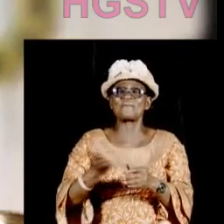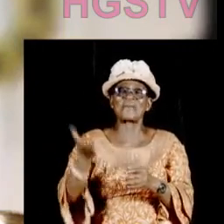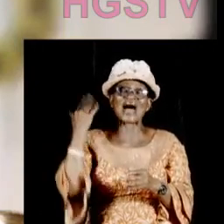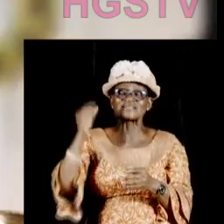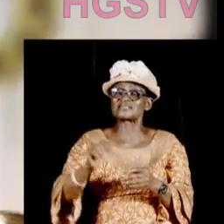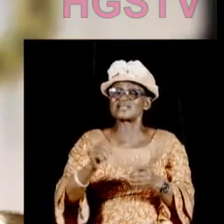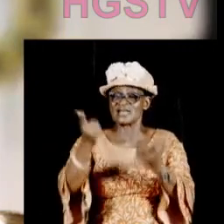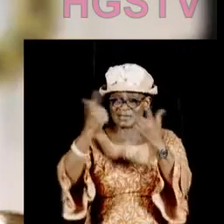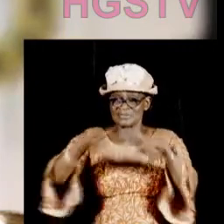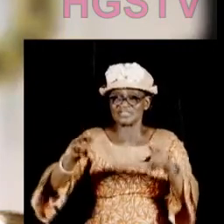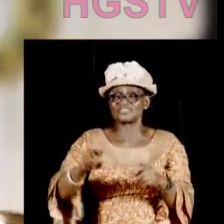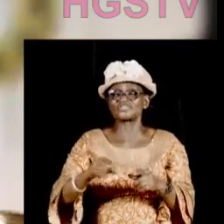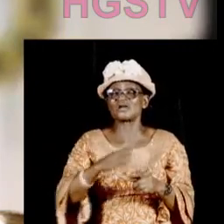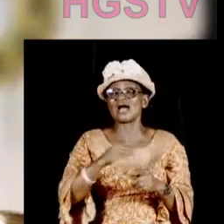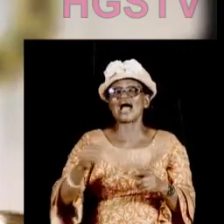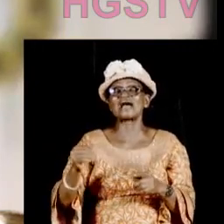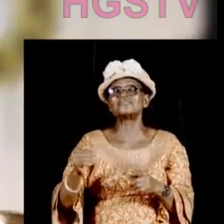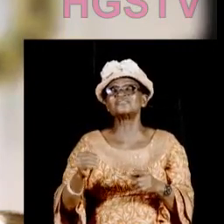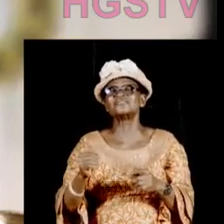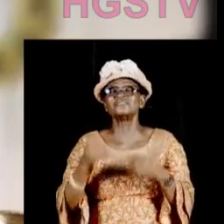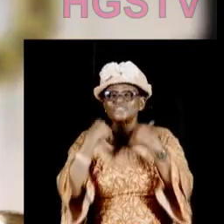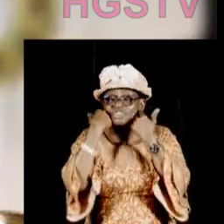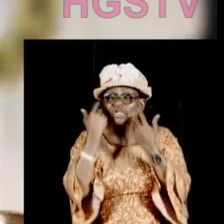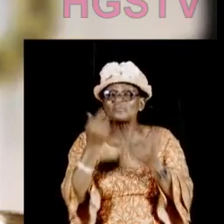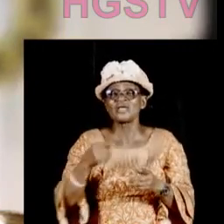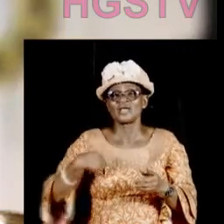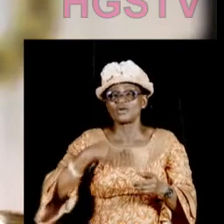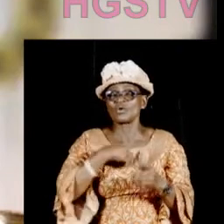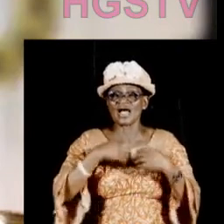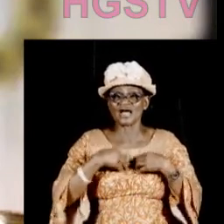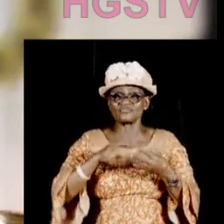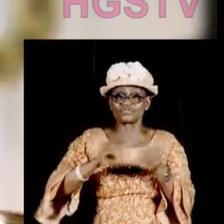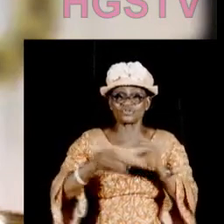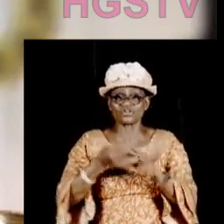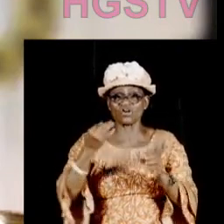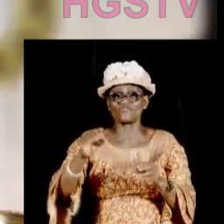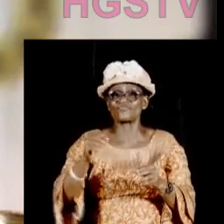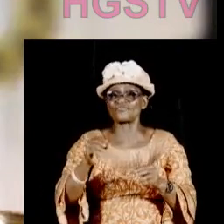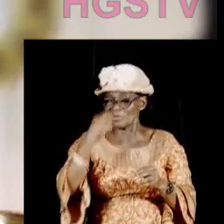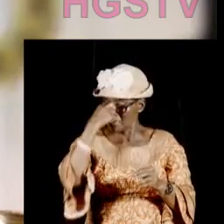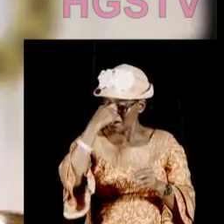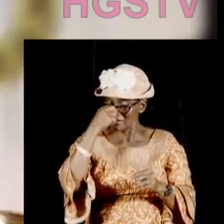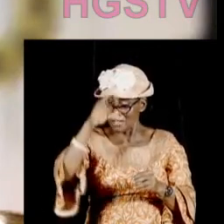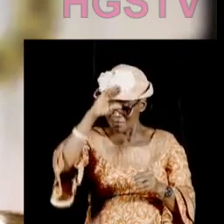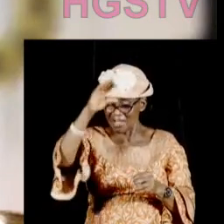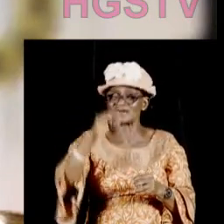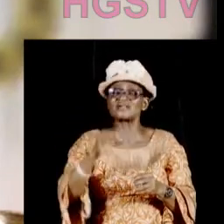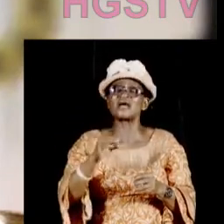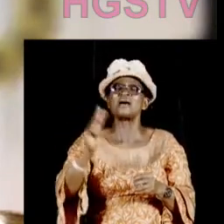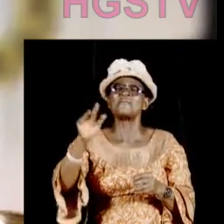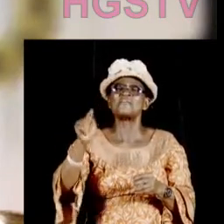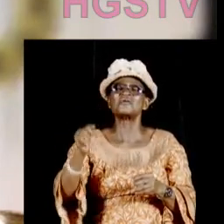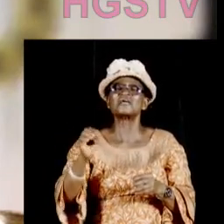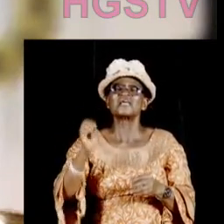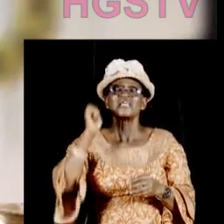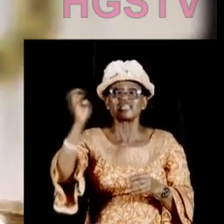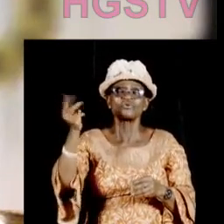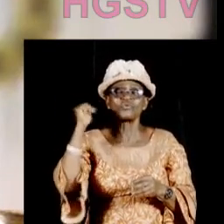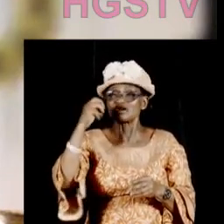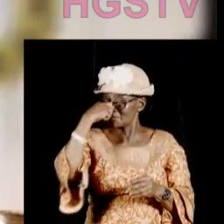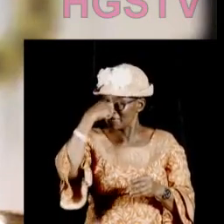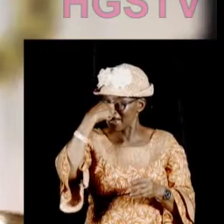We have the story of Bartimaeus, Mark 10, 46 to 52. Bartimaeus was a